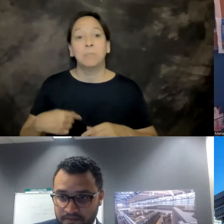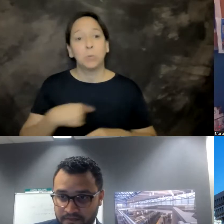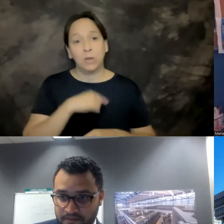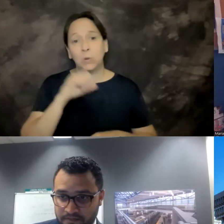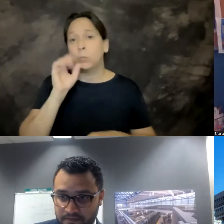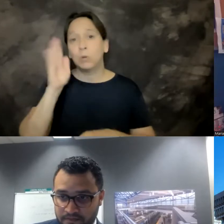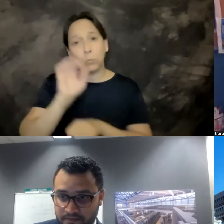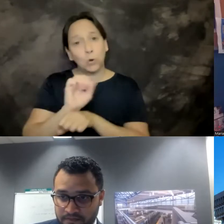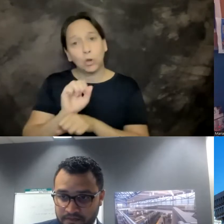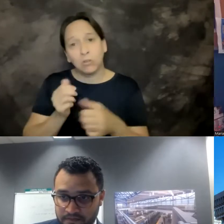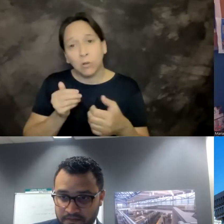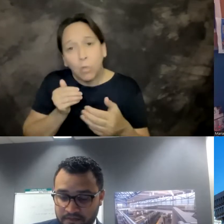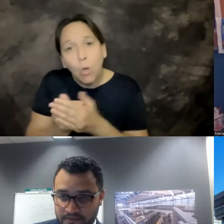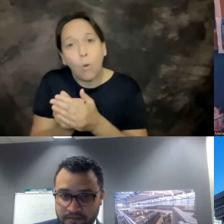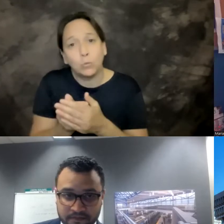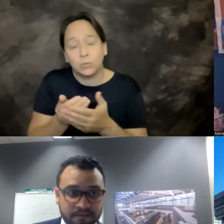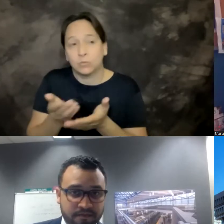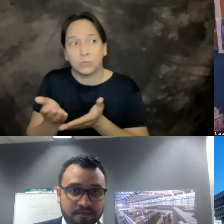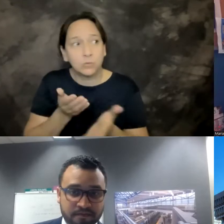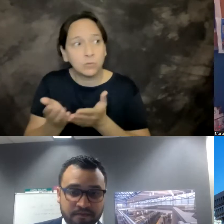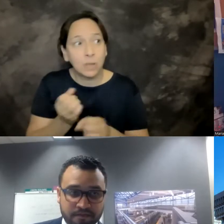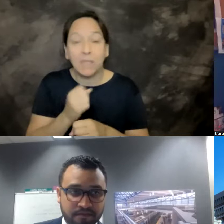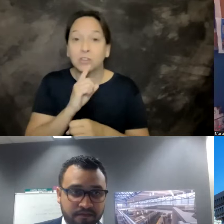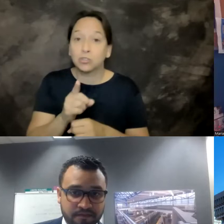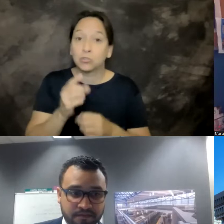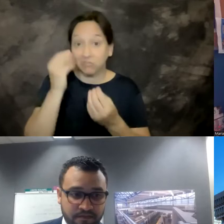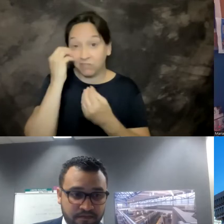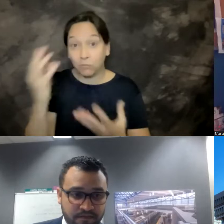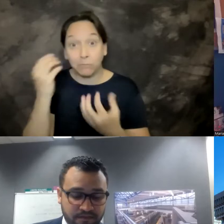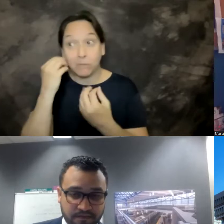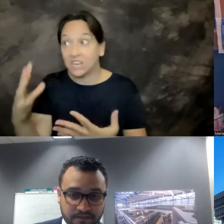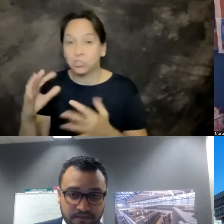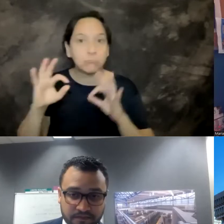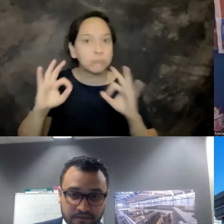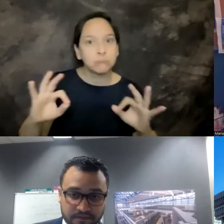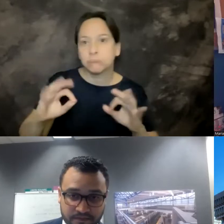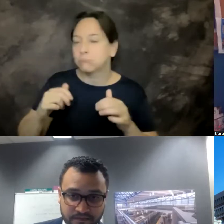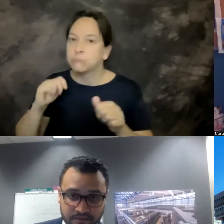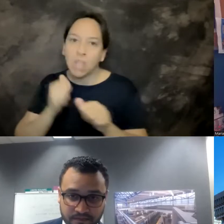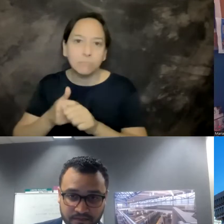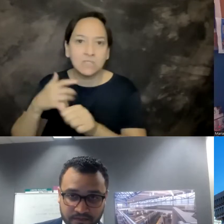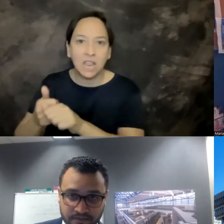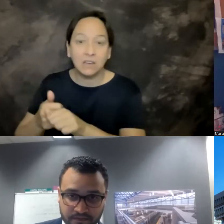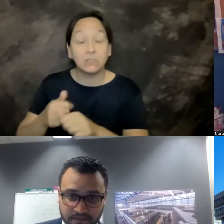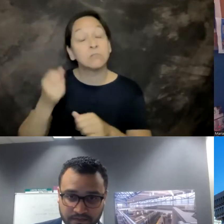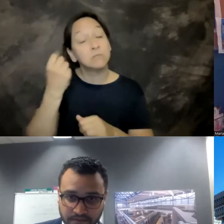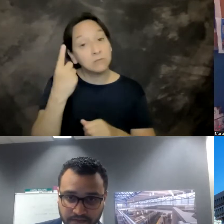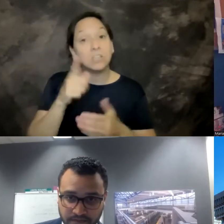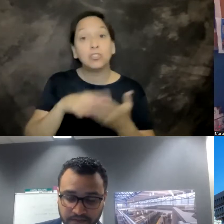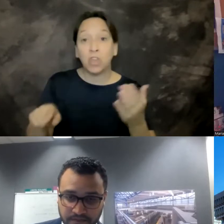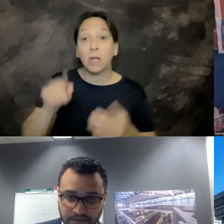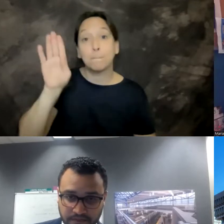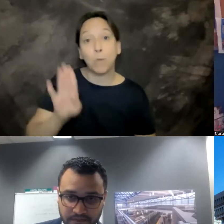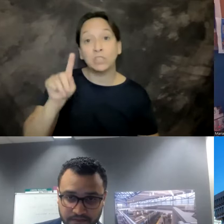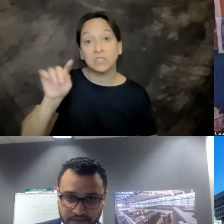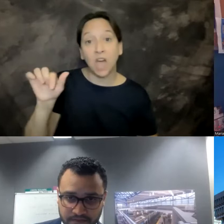closely to keep up with the latest information. So I would encourage people to check boston.gov/orange line.